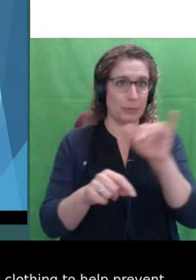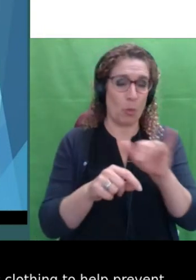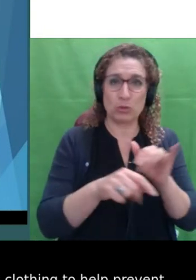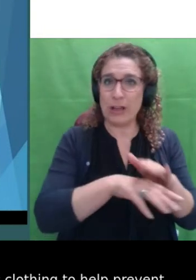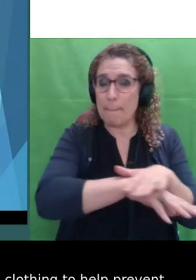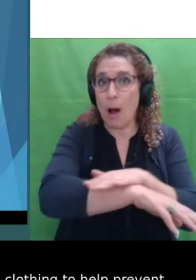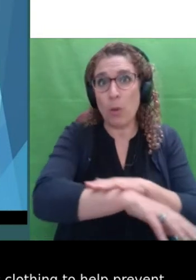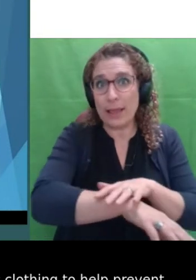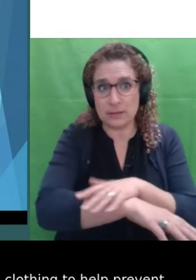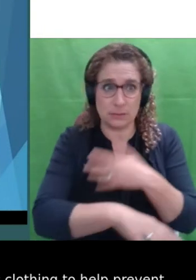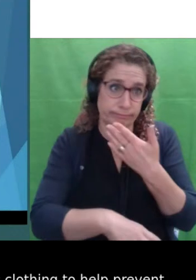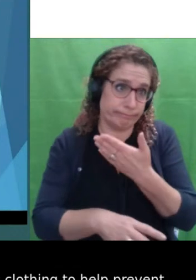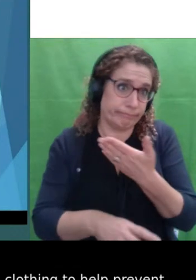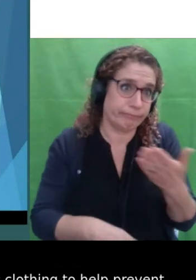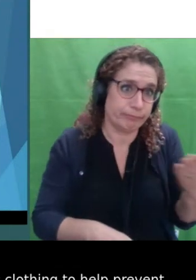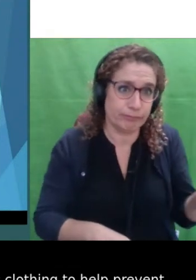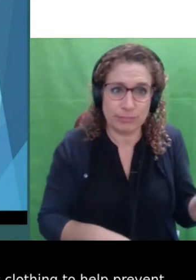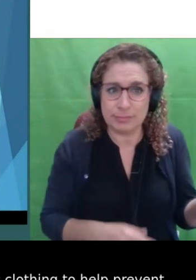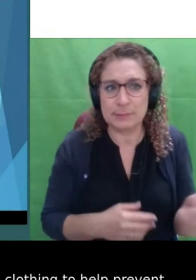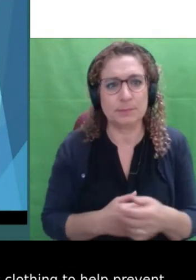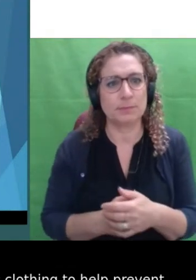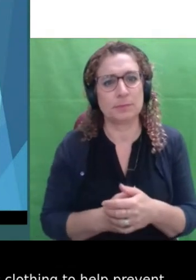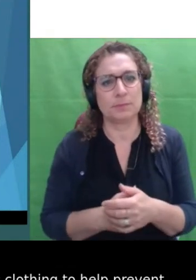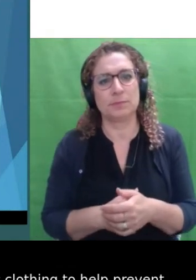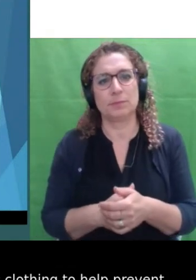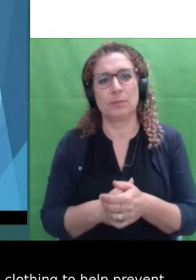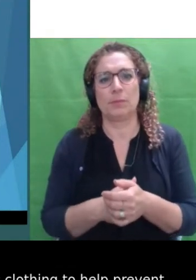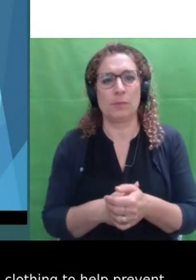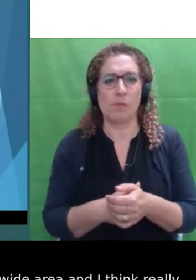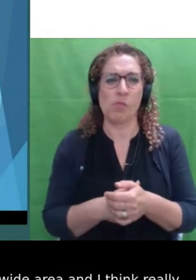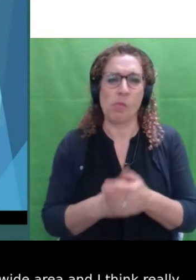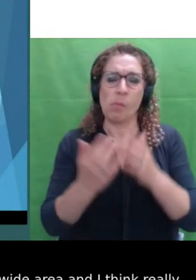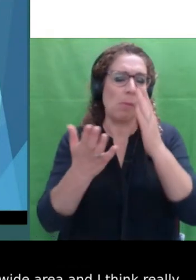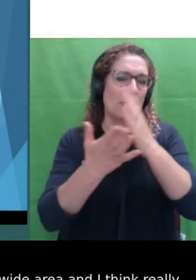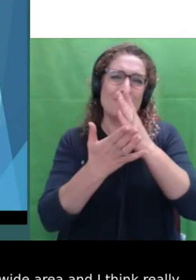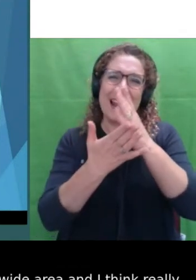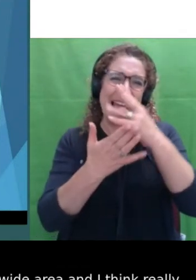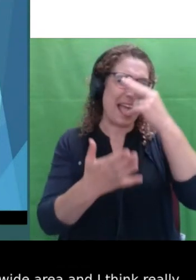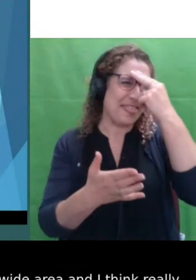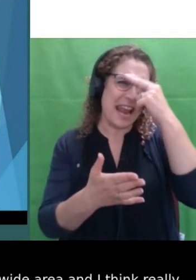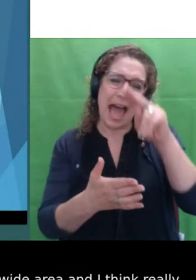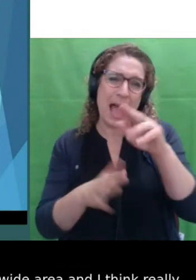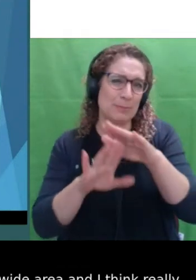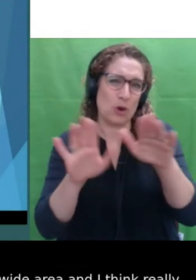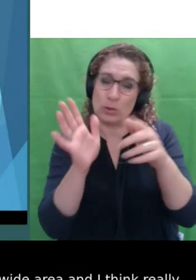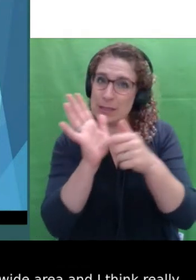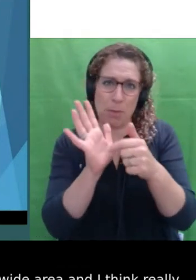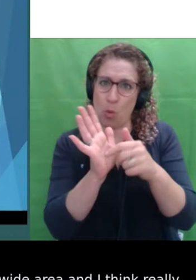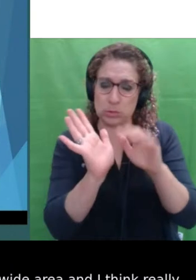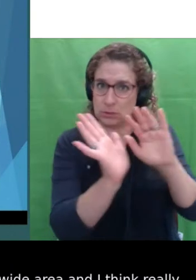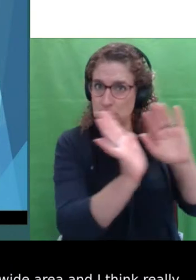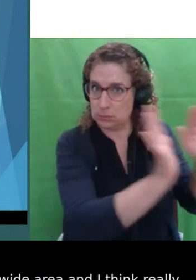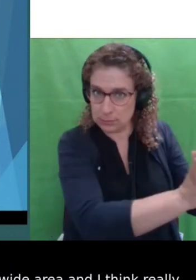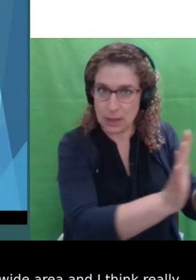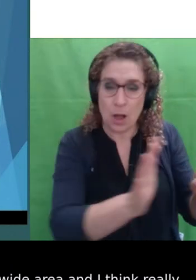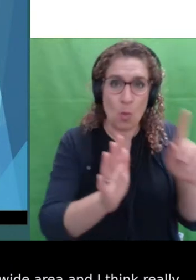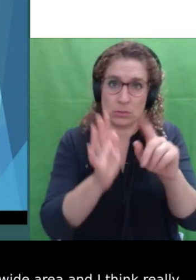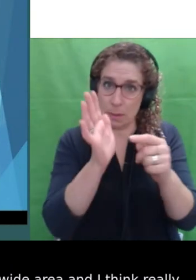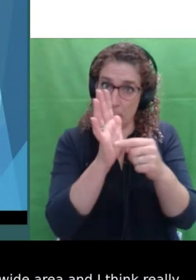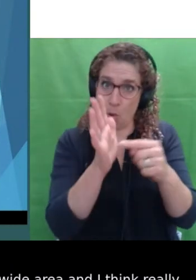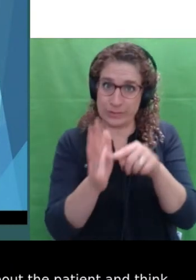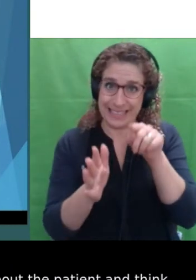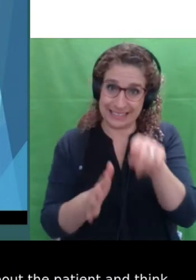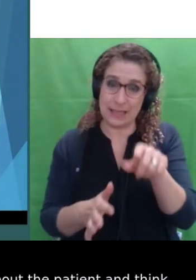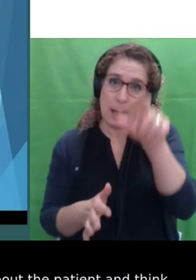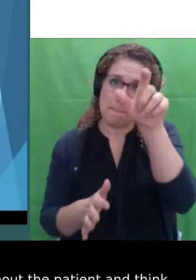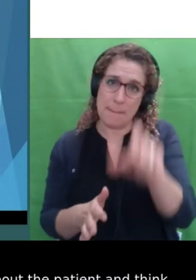really we've got to not really think about the names of the emollients but think about the patient and think about them what their emollient